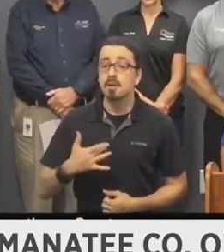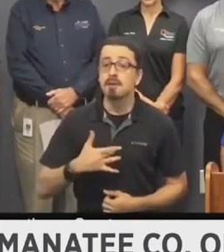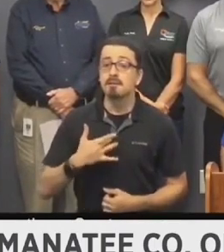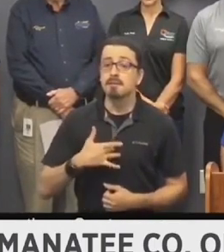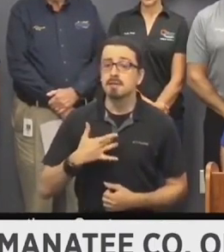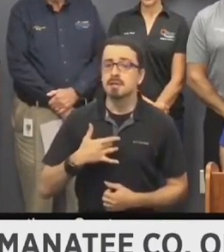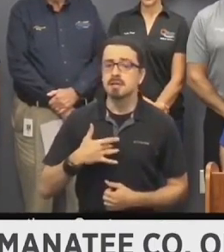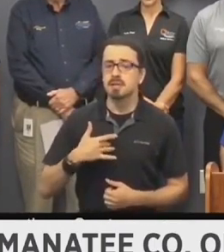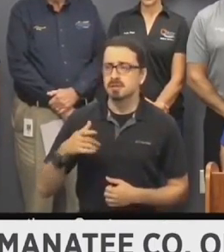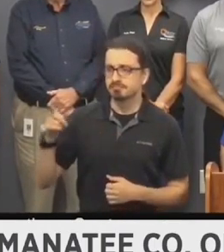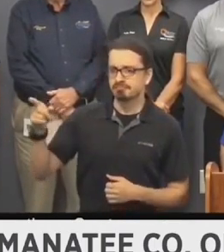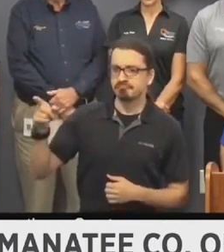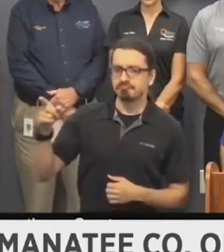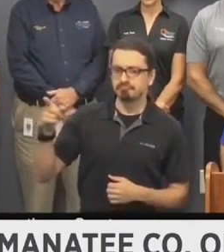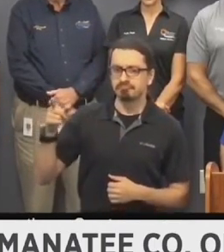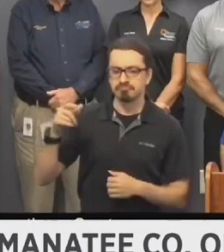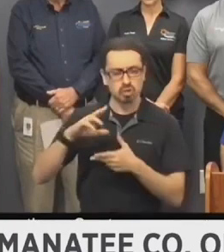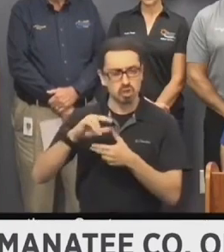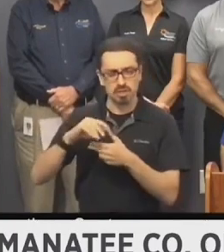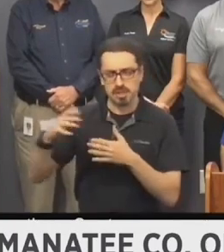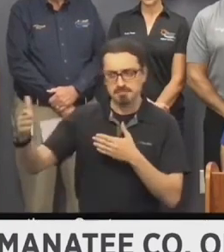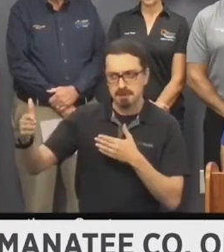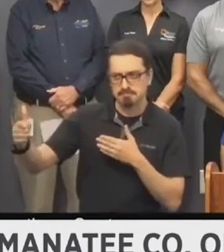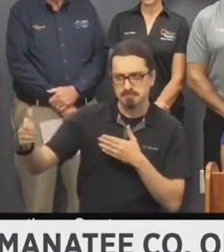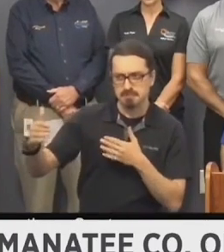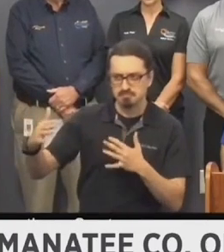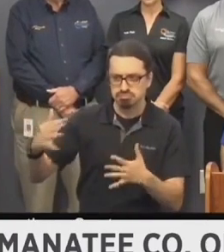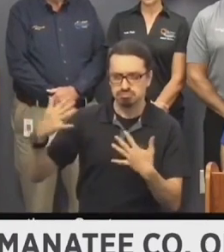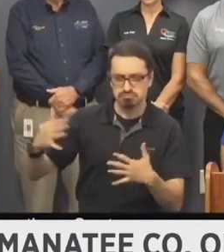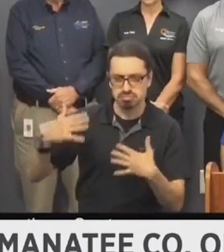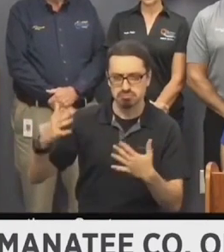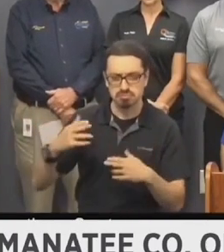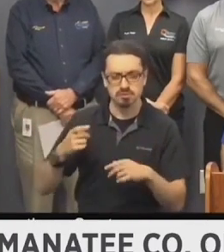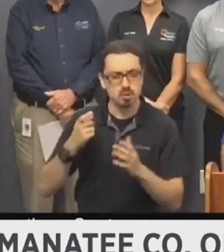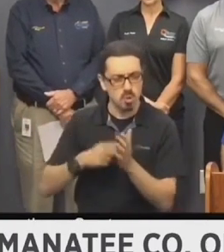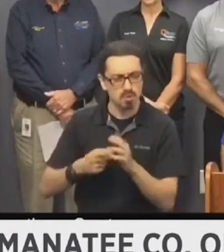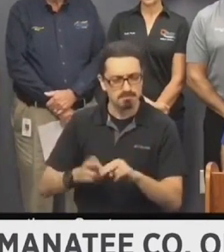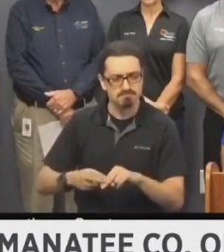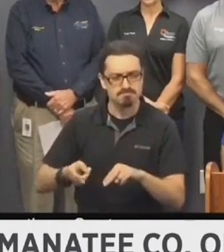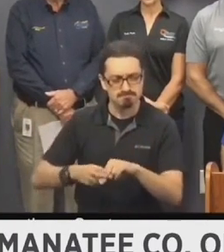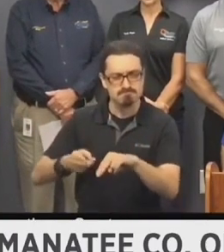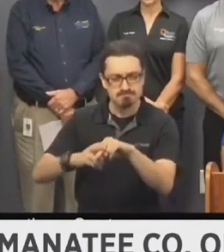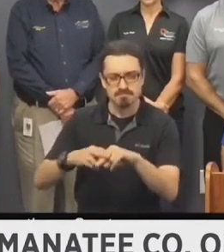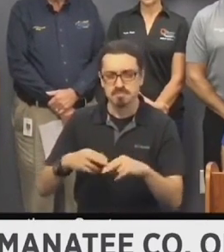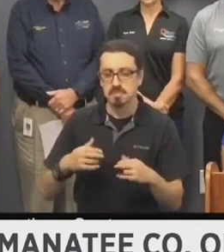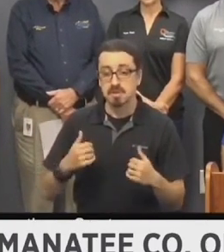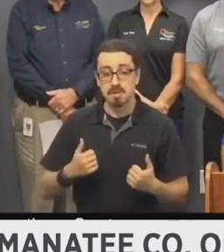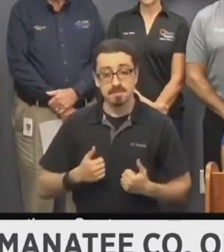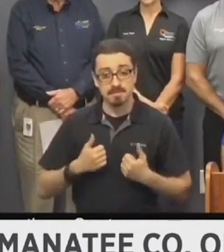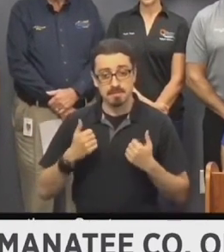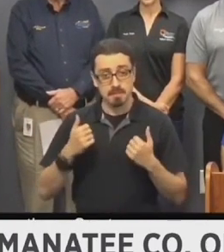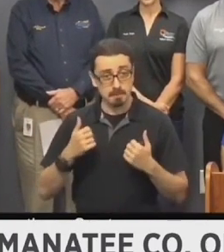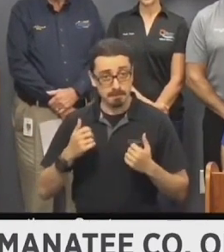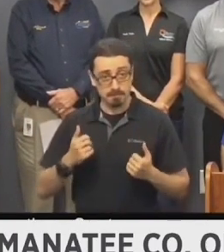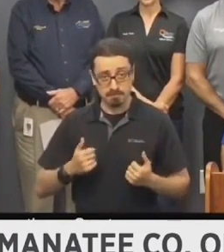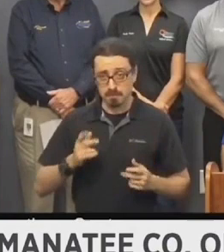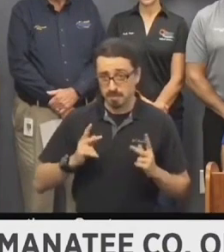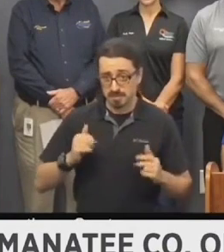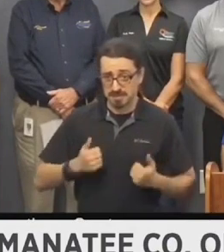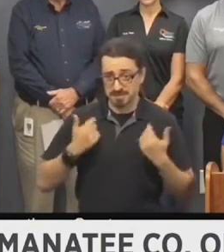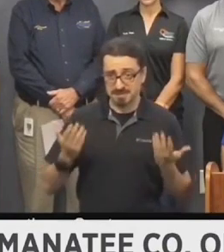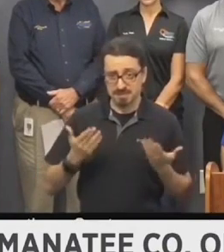We do continue some final preparations, but residents and visitors are monitoring and are continue to monitor